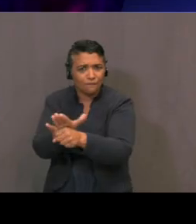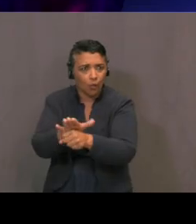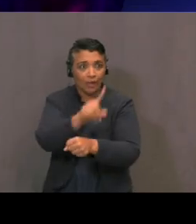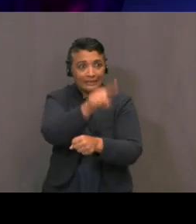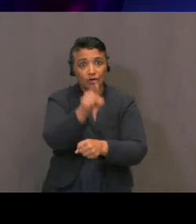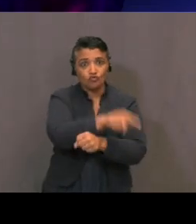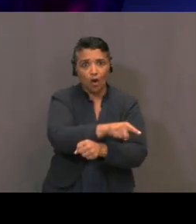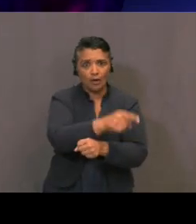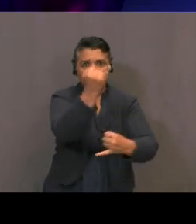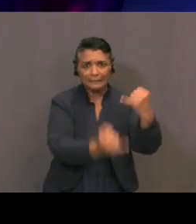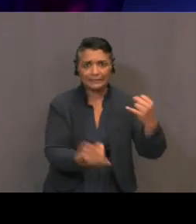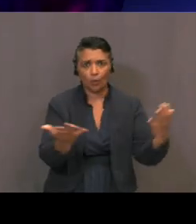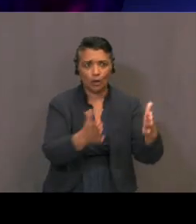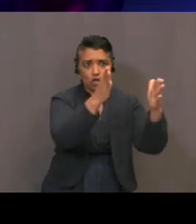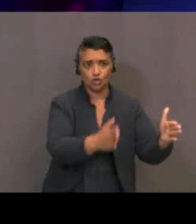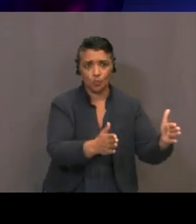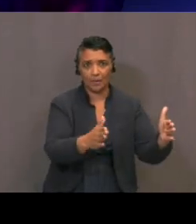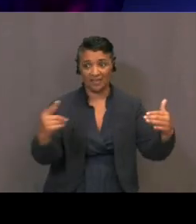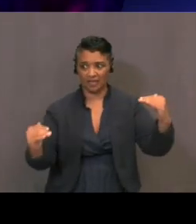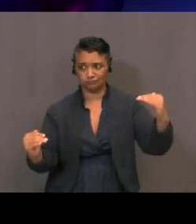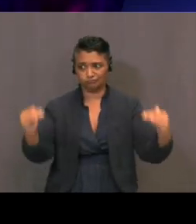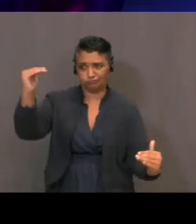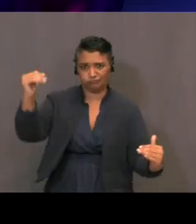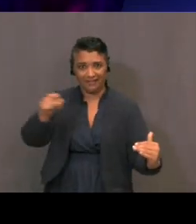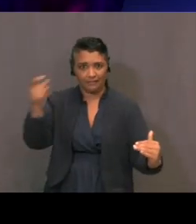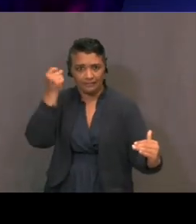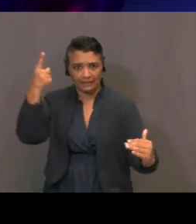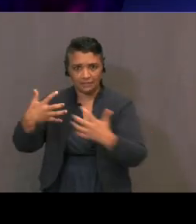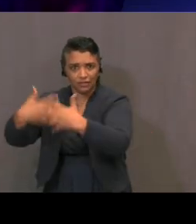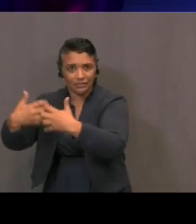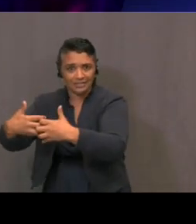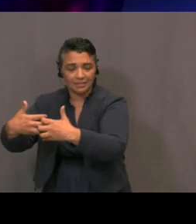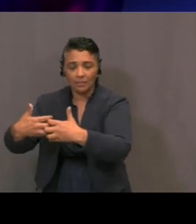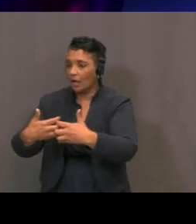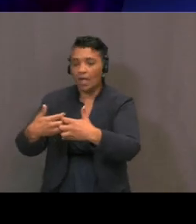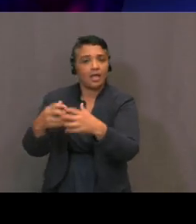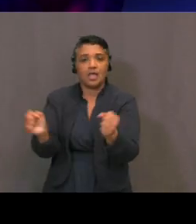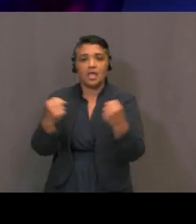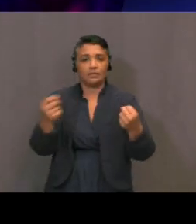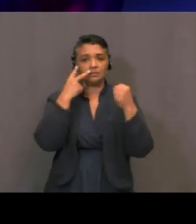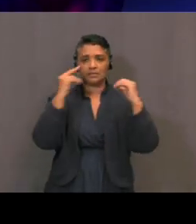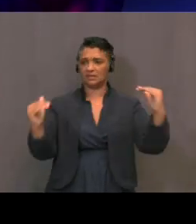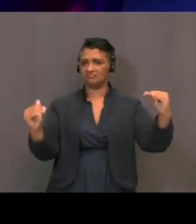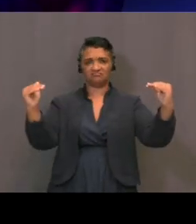special aspects of humans so well that, that you won't see any